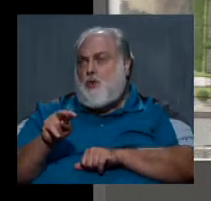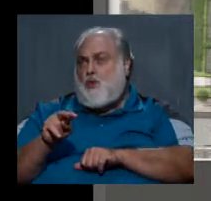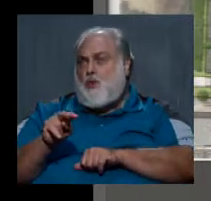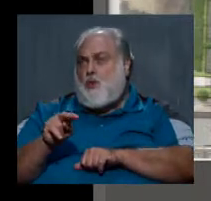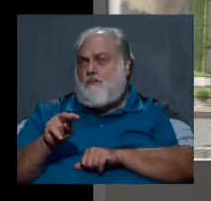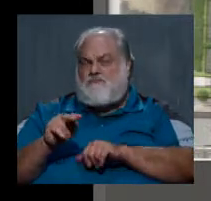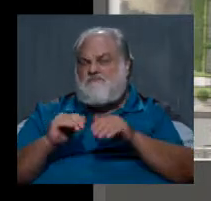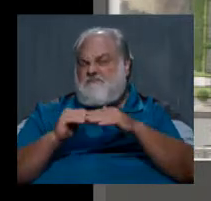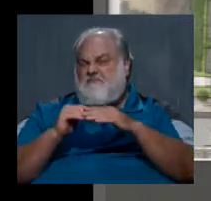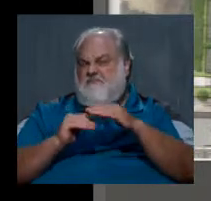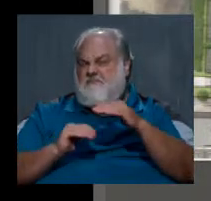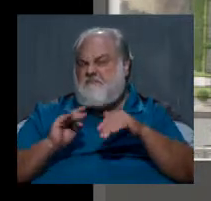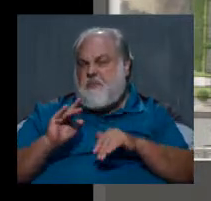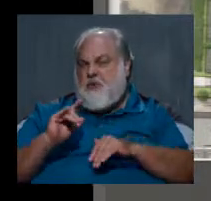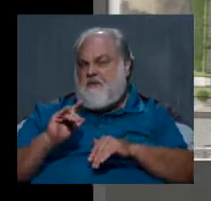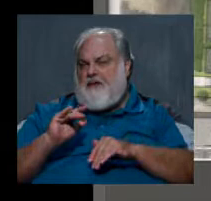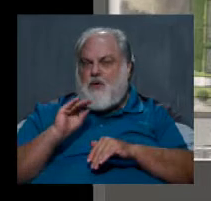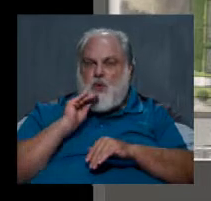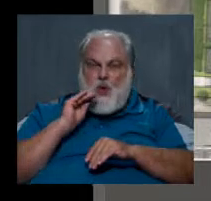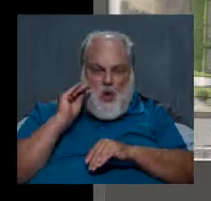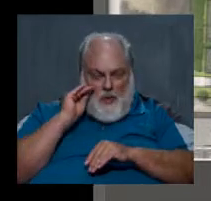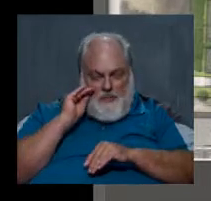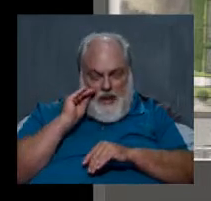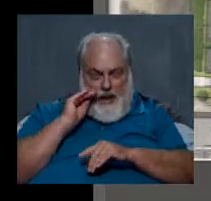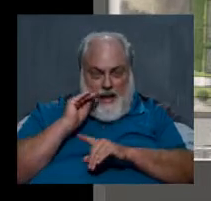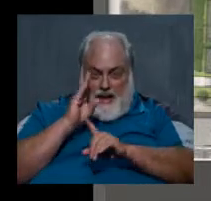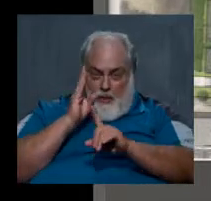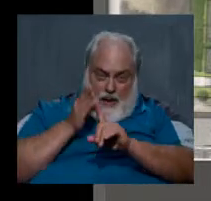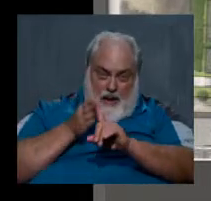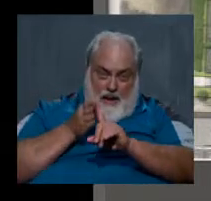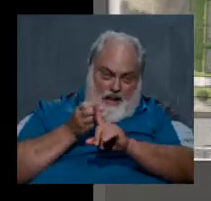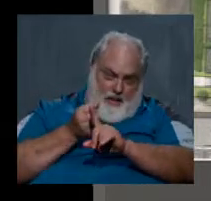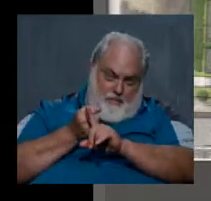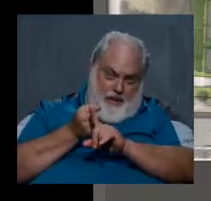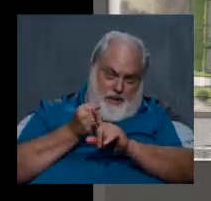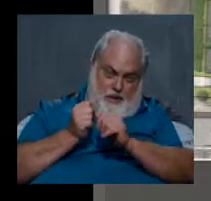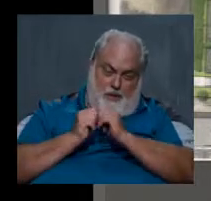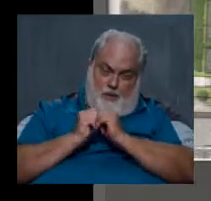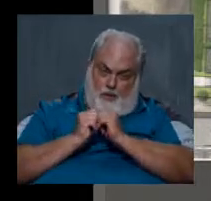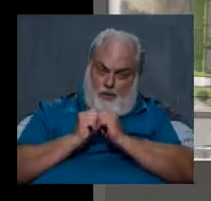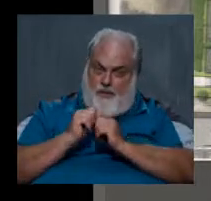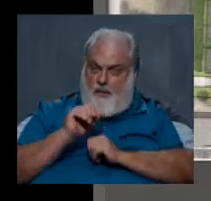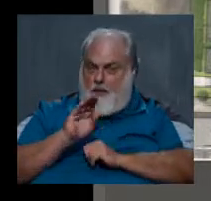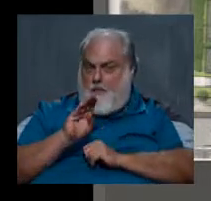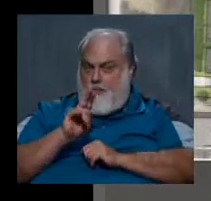than 25 homes that are immediately impacted with that buffer.